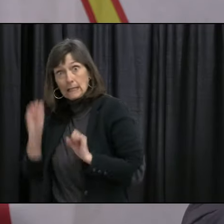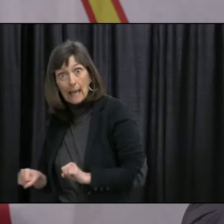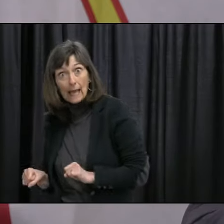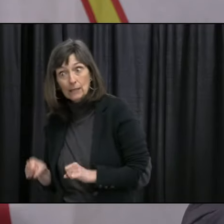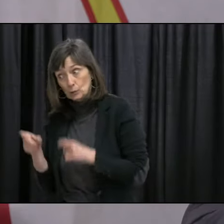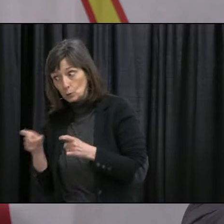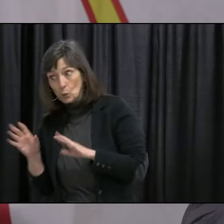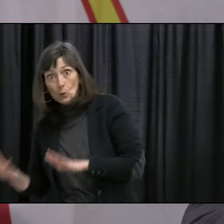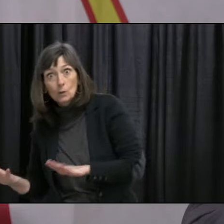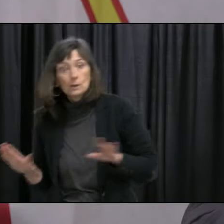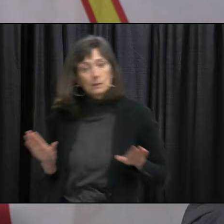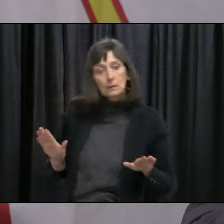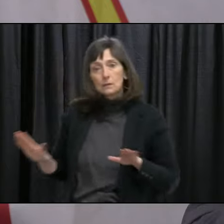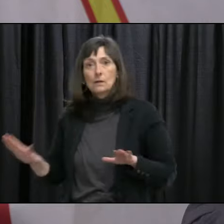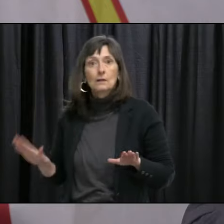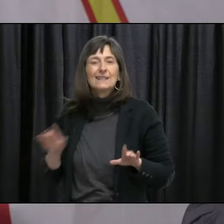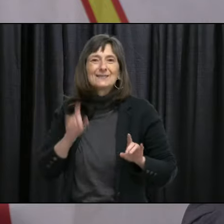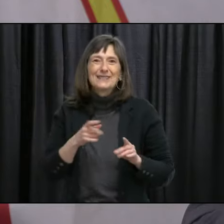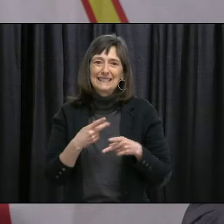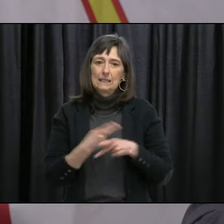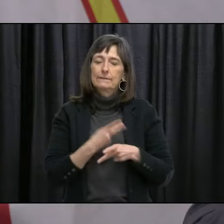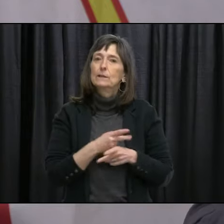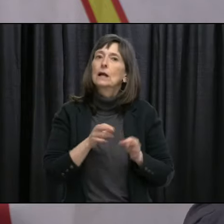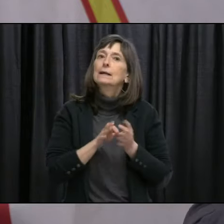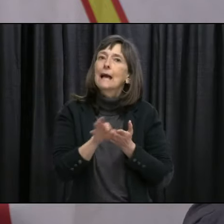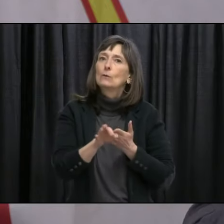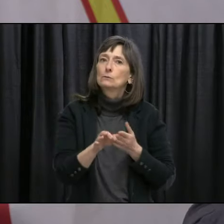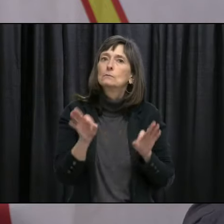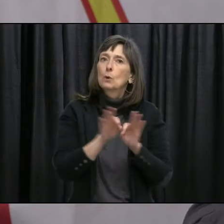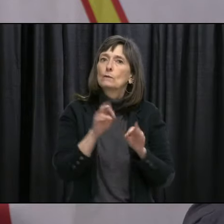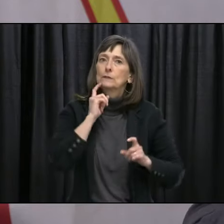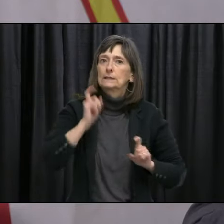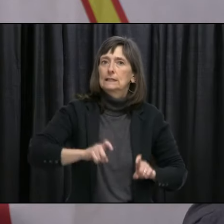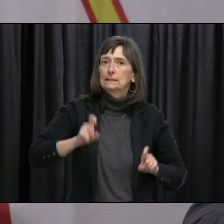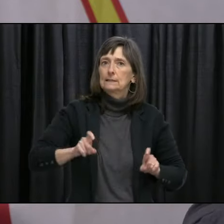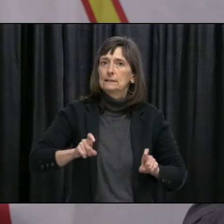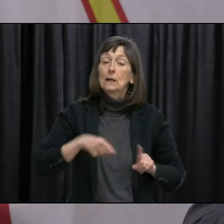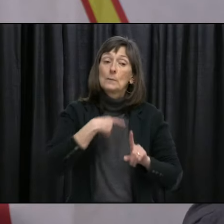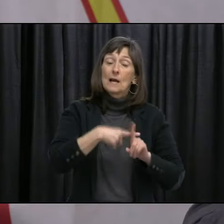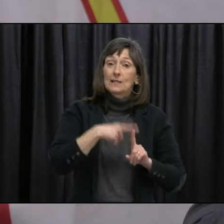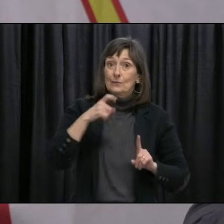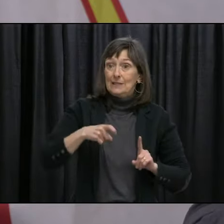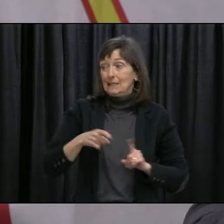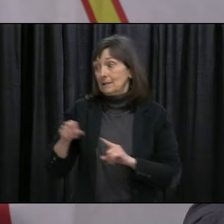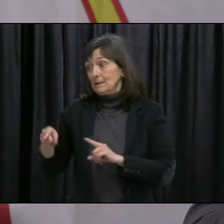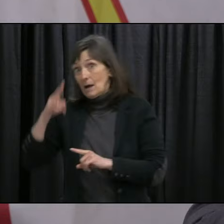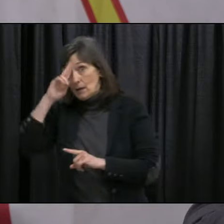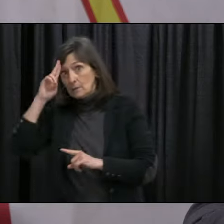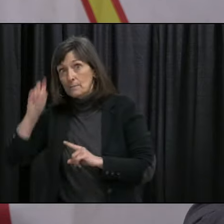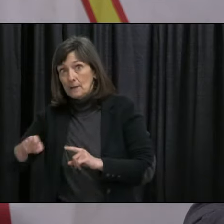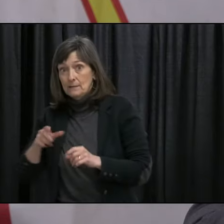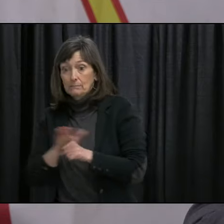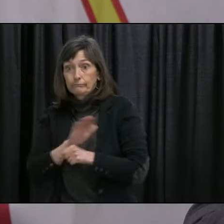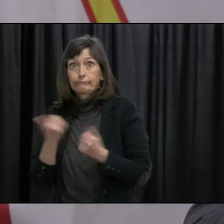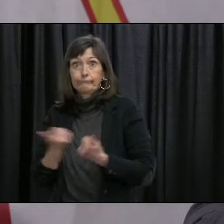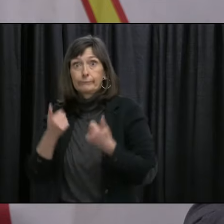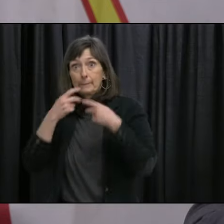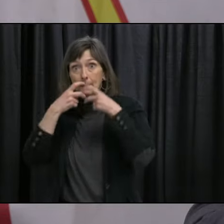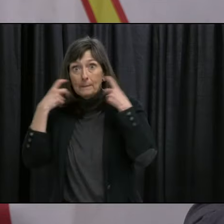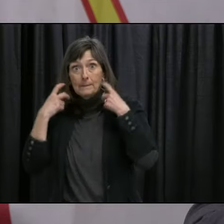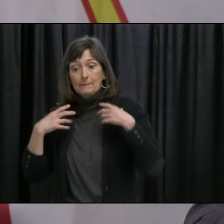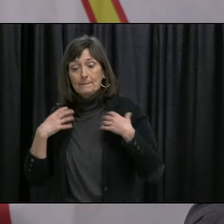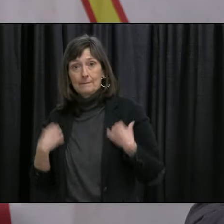of public health. But we also must make sure, like we have an adequate supply of PPE, the capacity within the healthcare